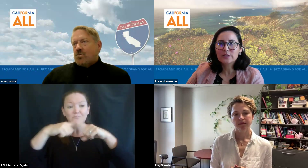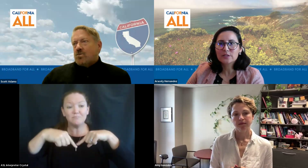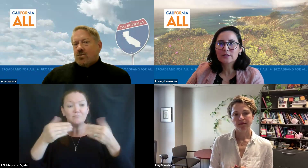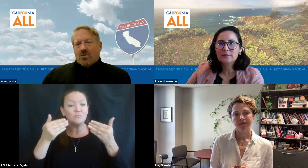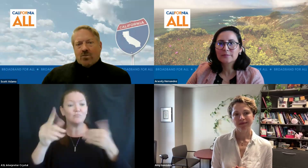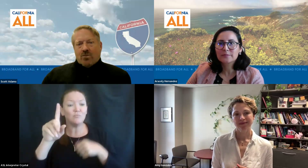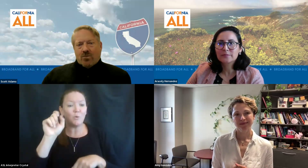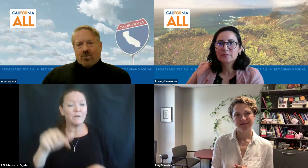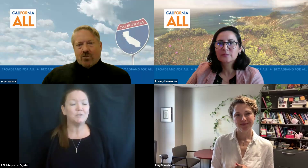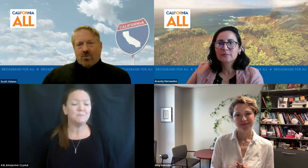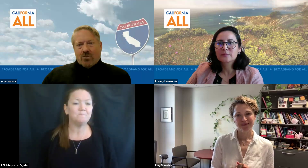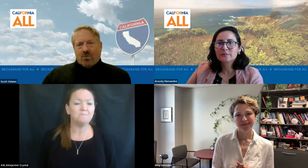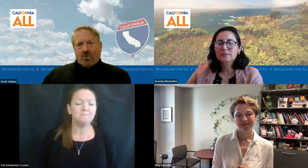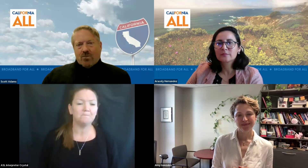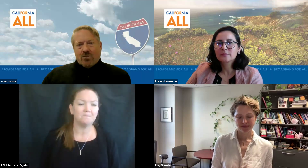ahead and ask your question.